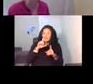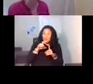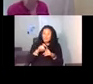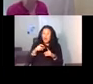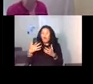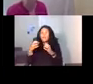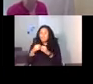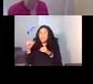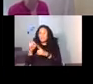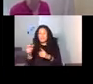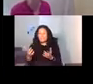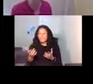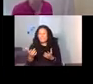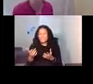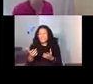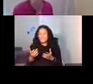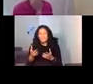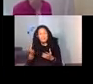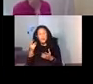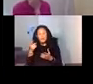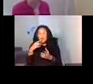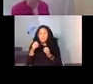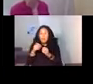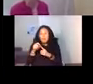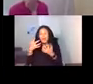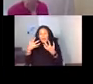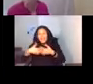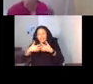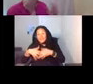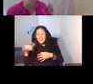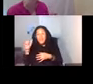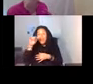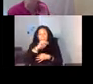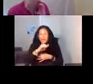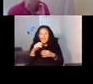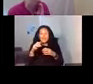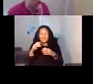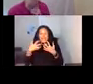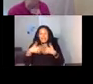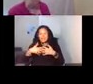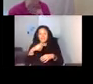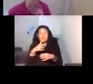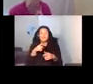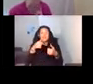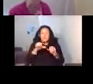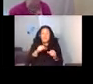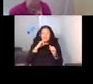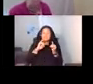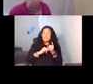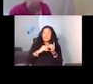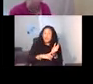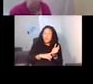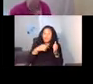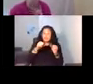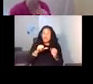of Beryl Platt, who you were hearing about, the engineer. And then, of course, we had two very special people, Sandra Lawrence and Ailsa